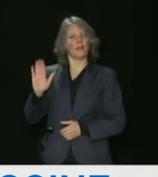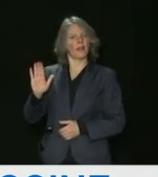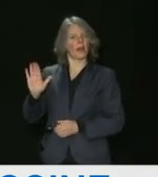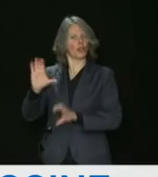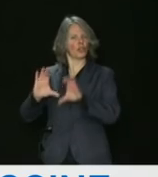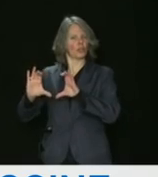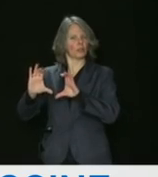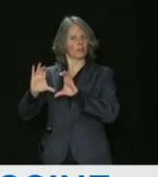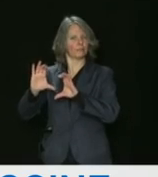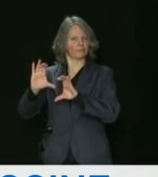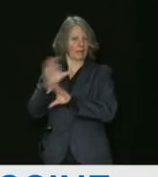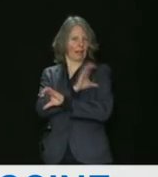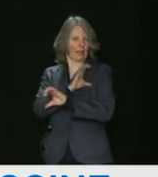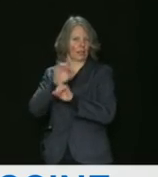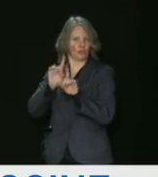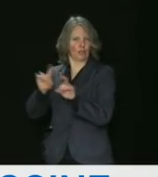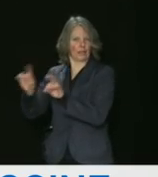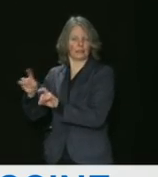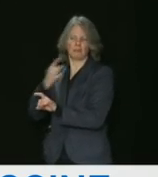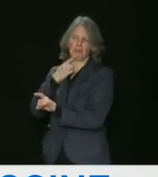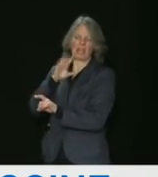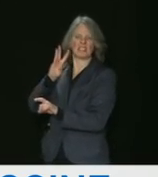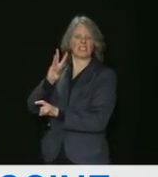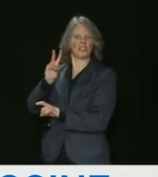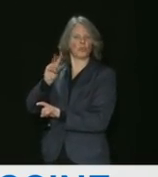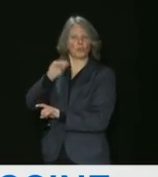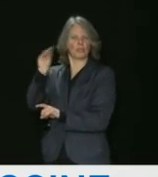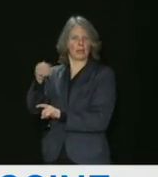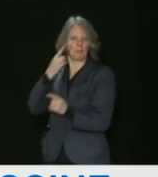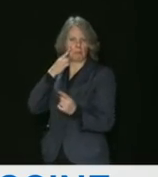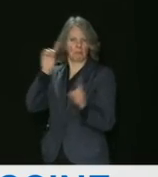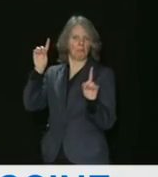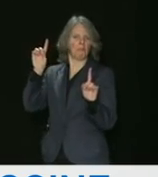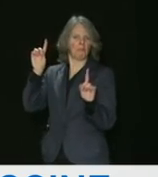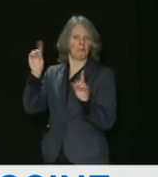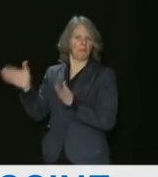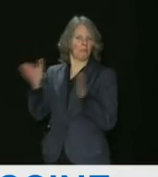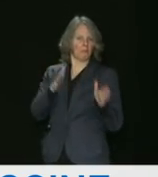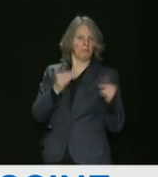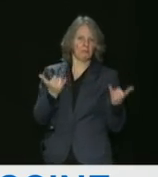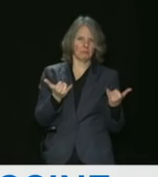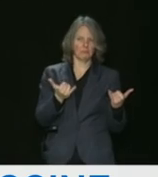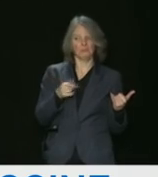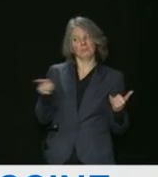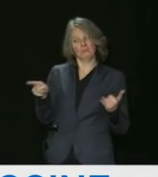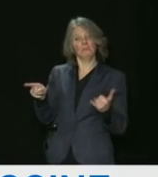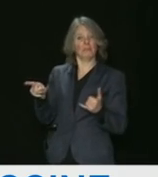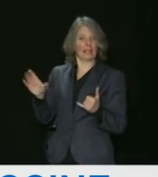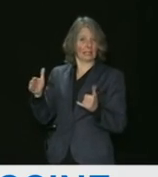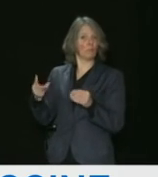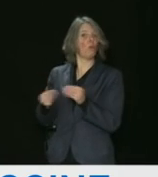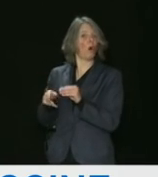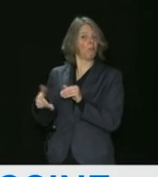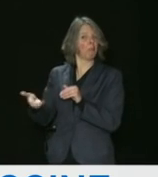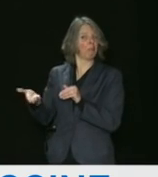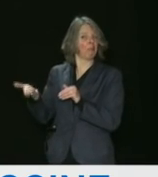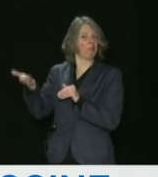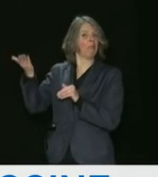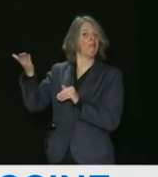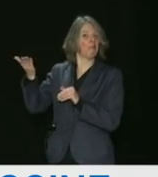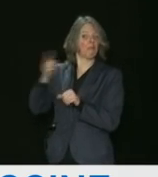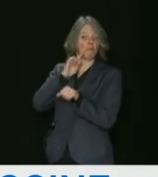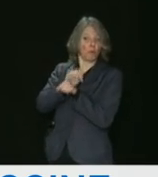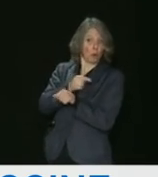an efficiency rate of 62%, but what we see is that it's in fact even higher on the